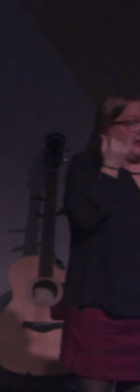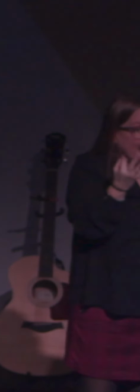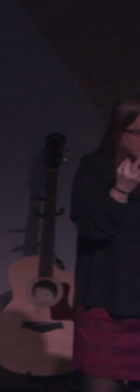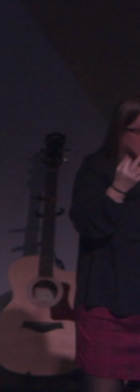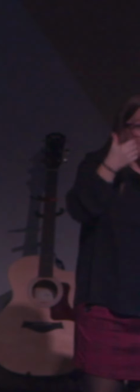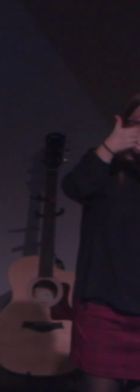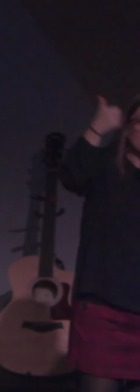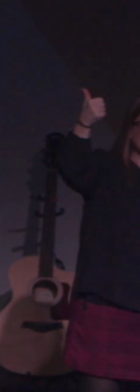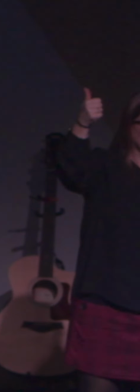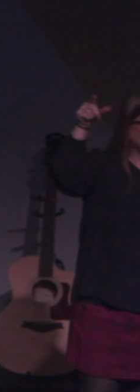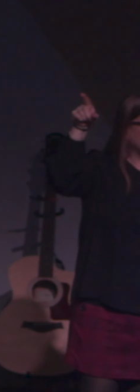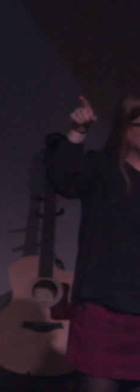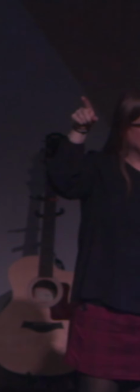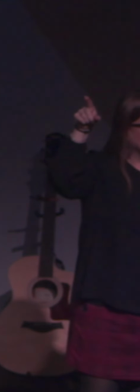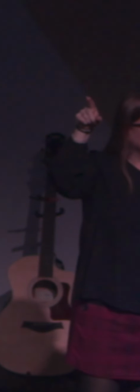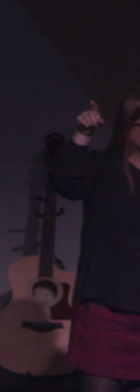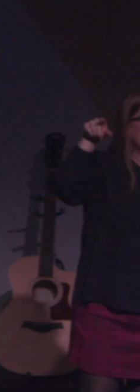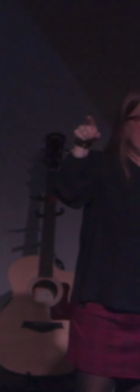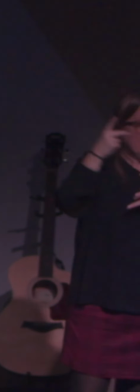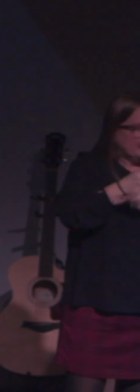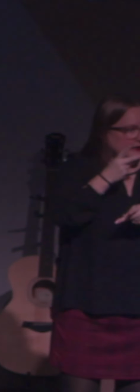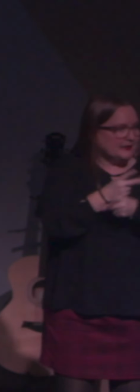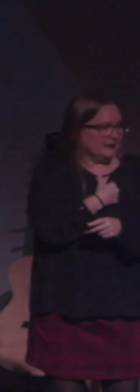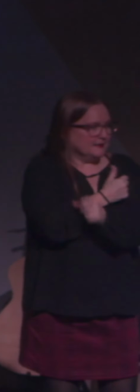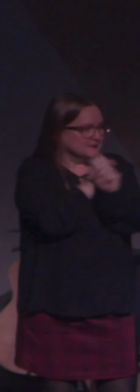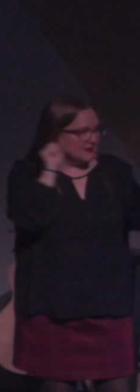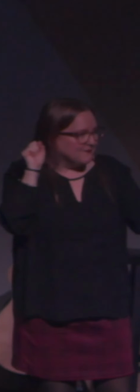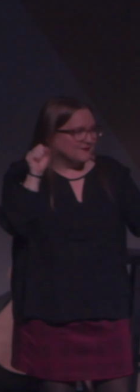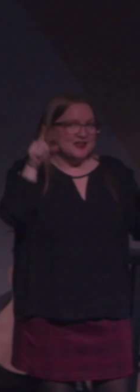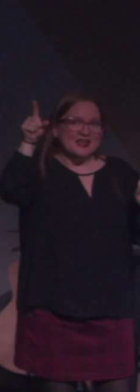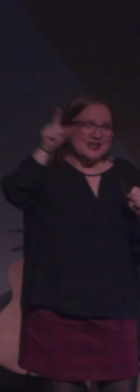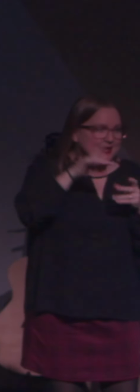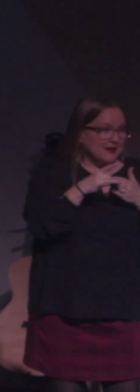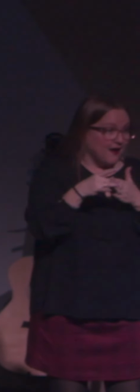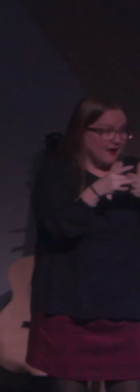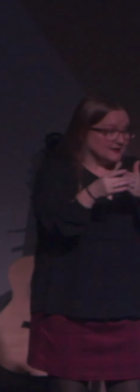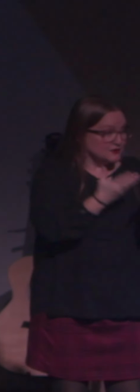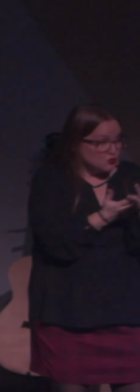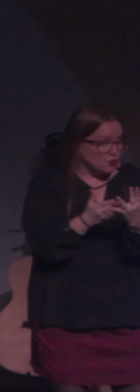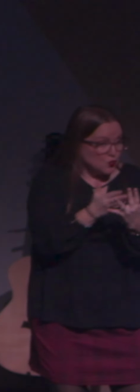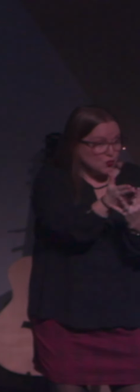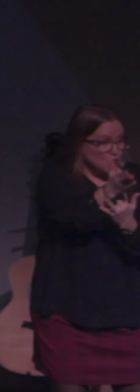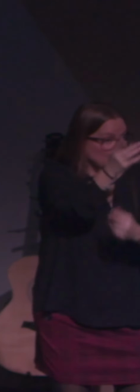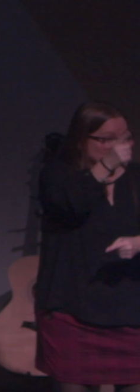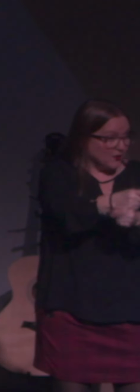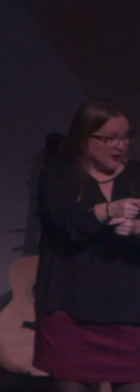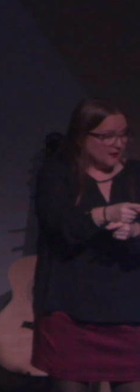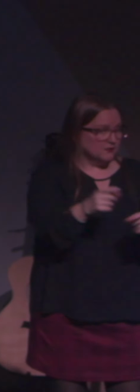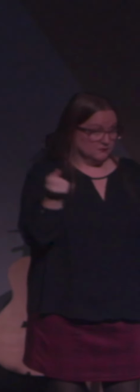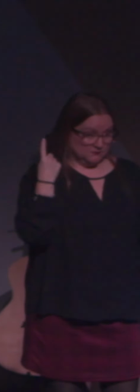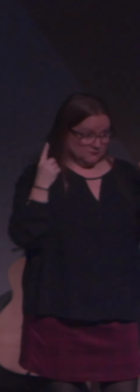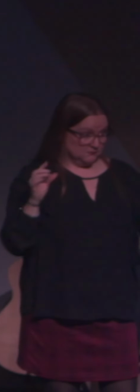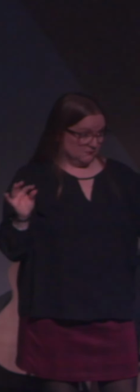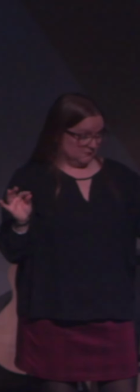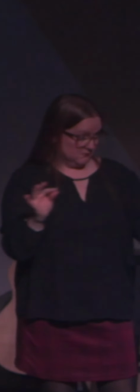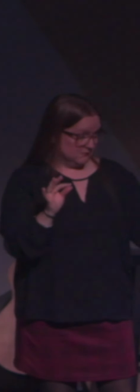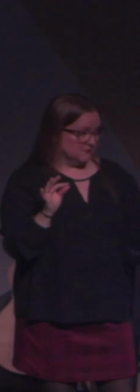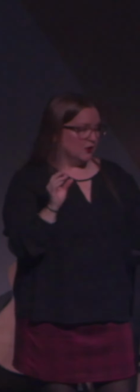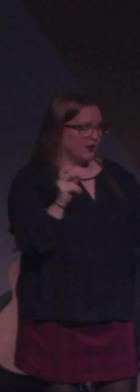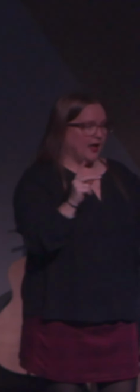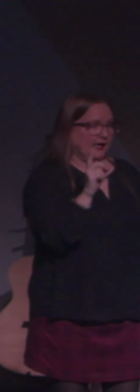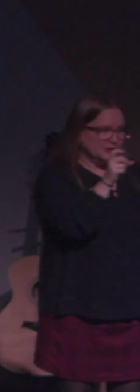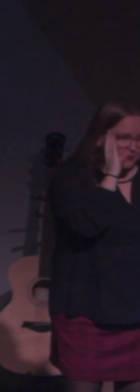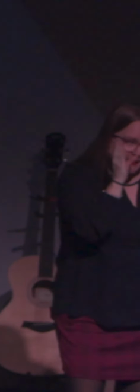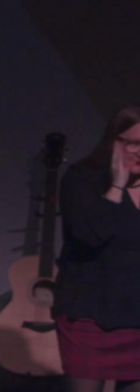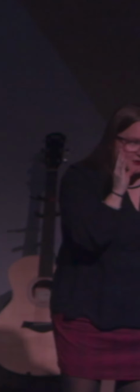shepherd. Remember, the shepherd's the one who keeps us safe. The shepherd's the one who takes us through the valley, amen? Okay, well, make sure you're with me today, because I'm going to need you here in a